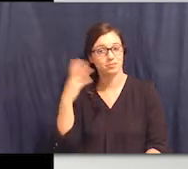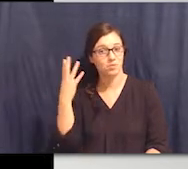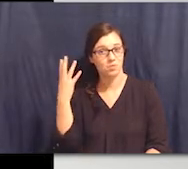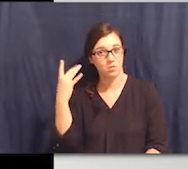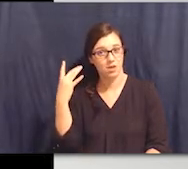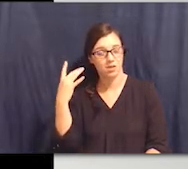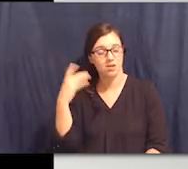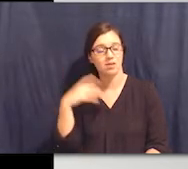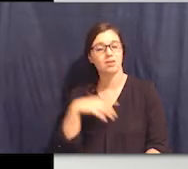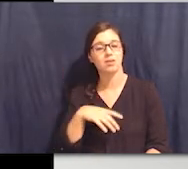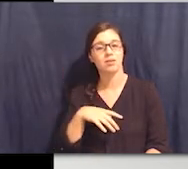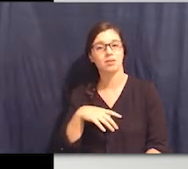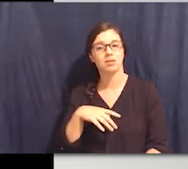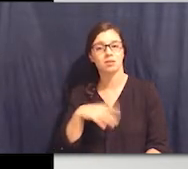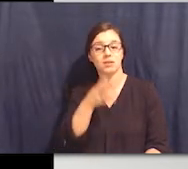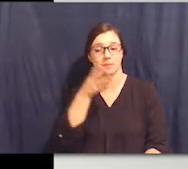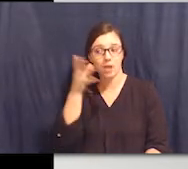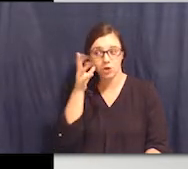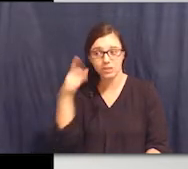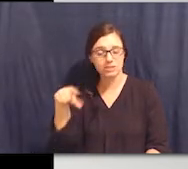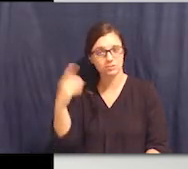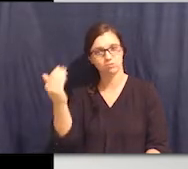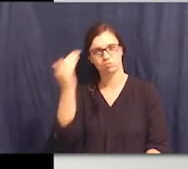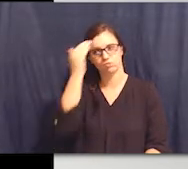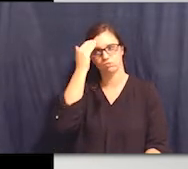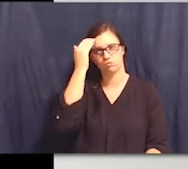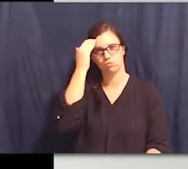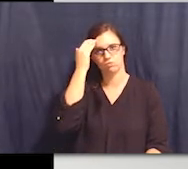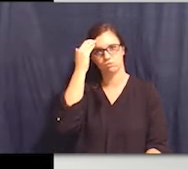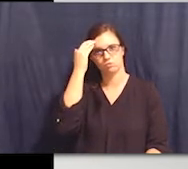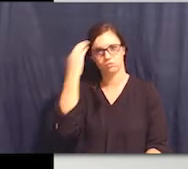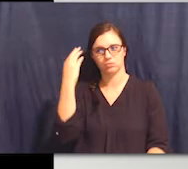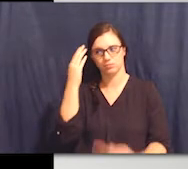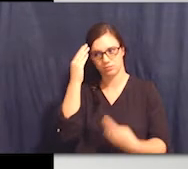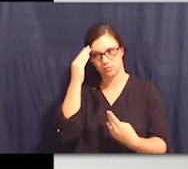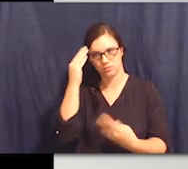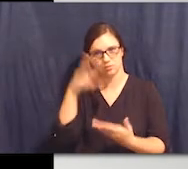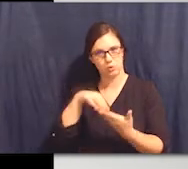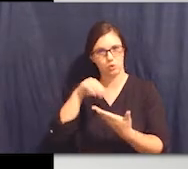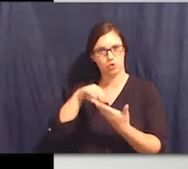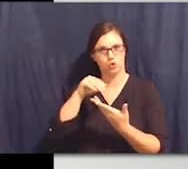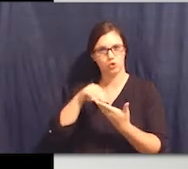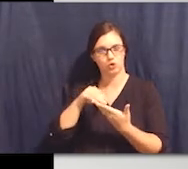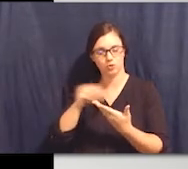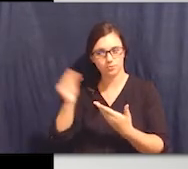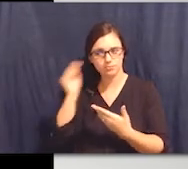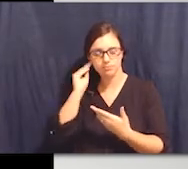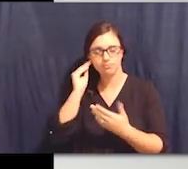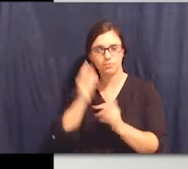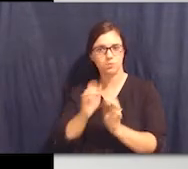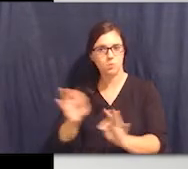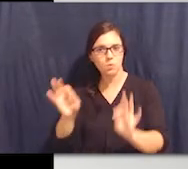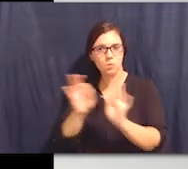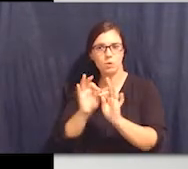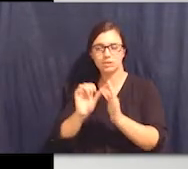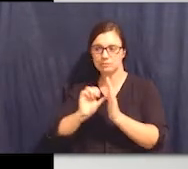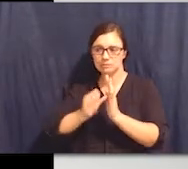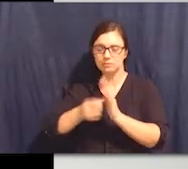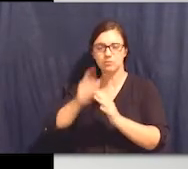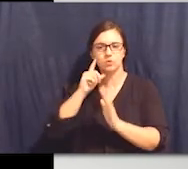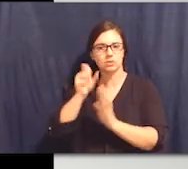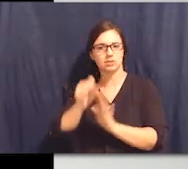because of how informed our parents are, how important it is, how it's stressed in state